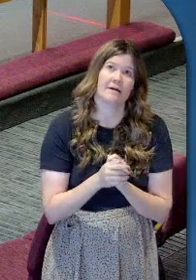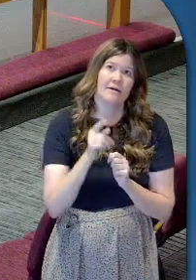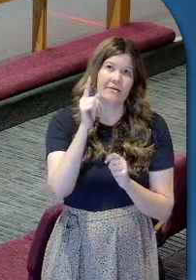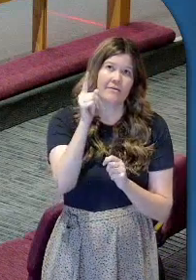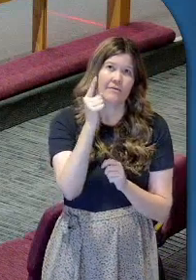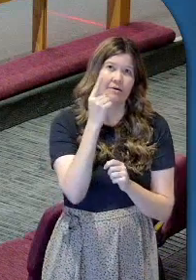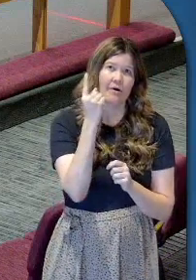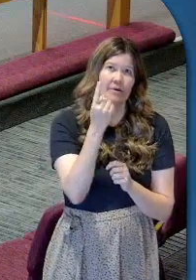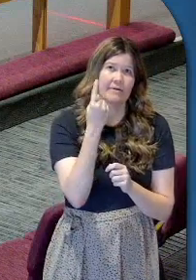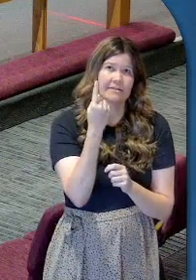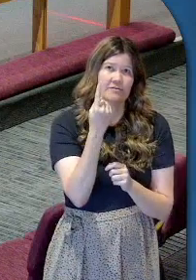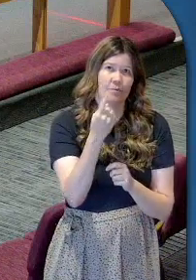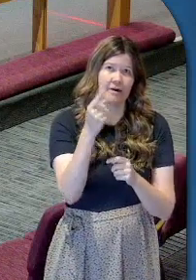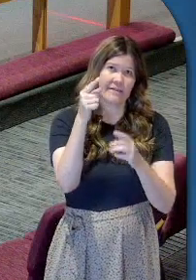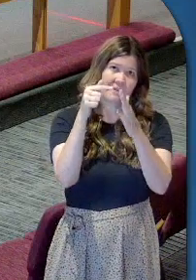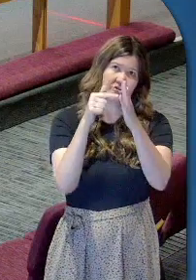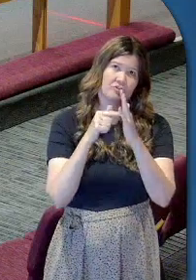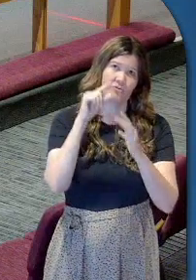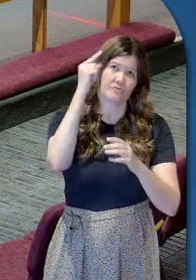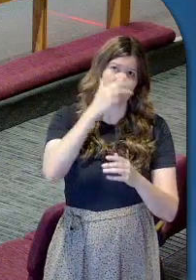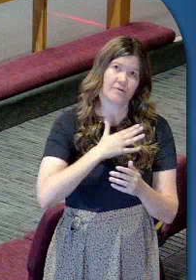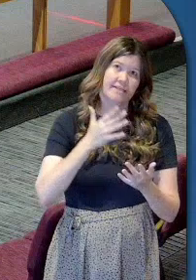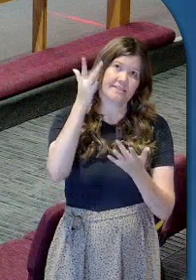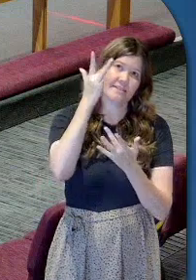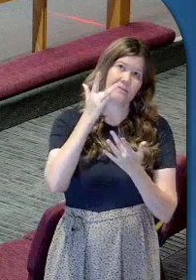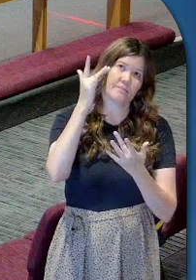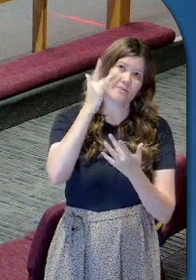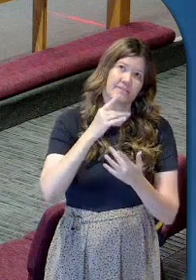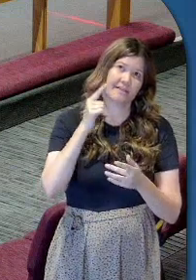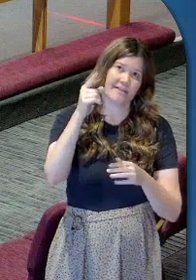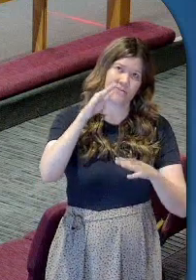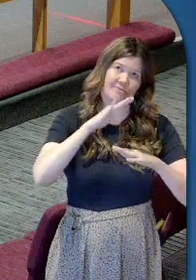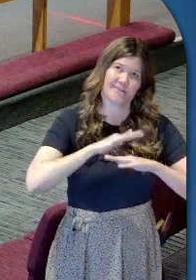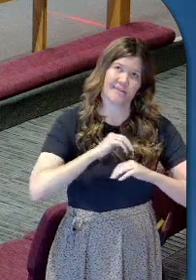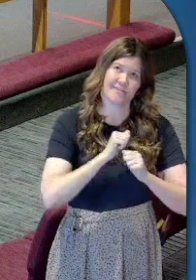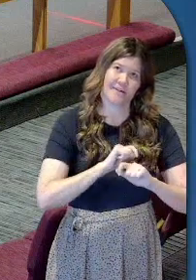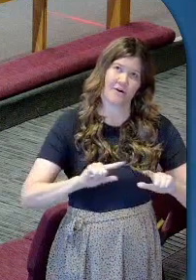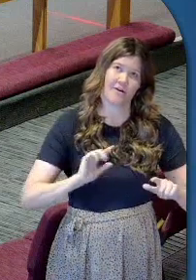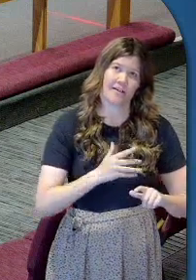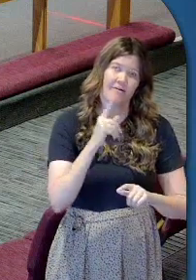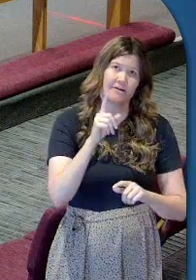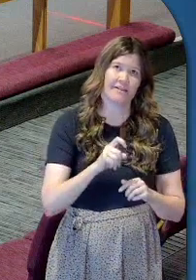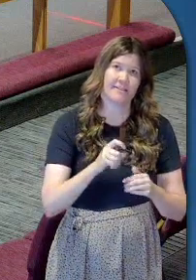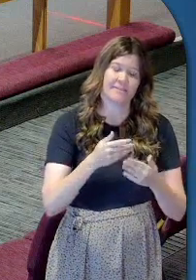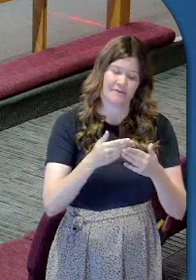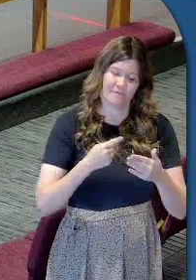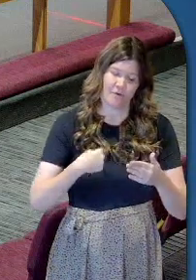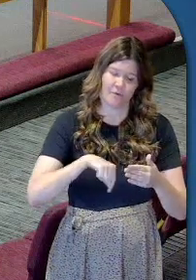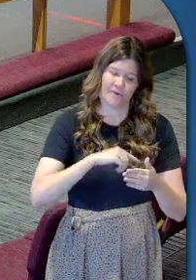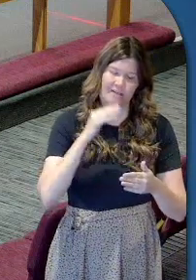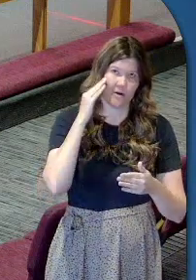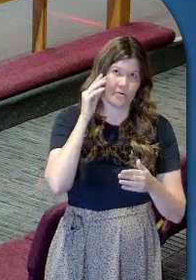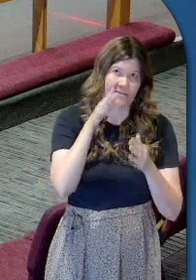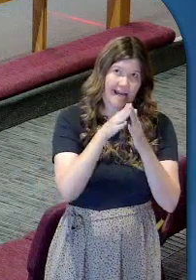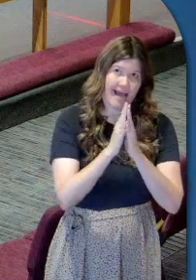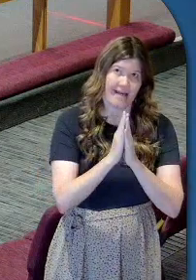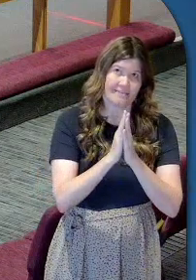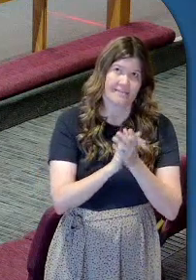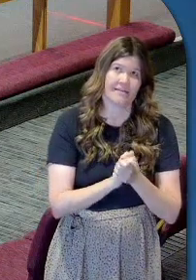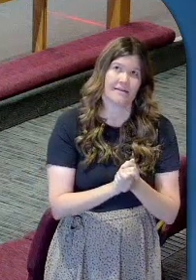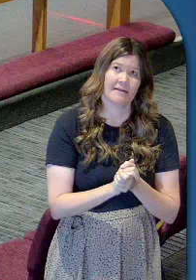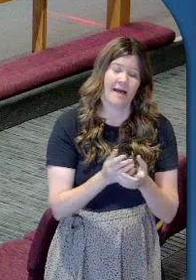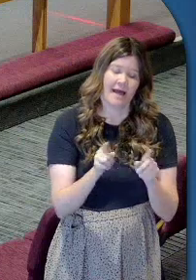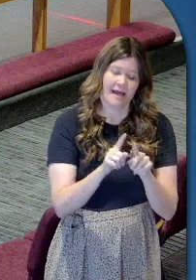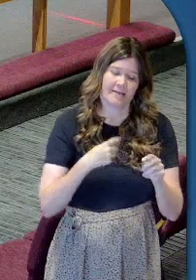always one of grace and mercy, and You supply for our every need, even before we know to ask. And as